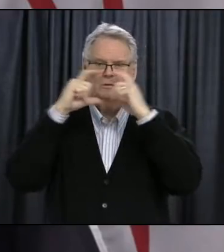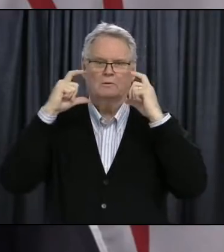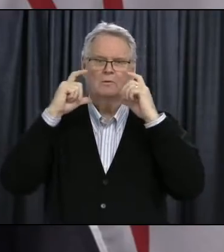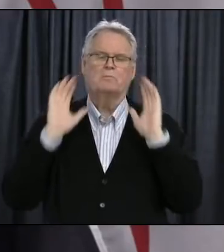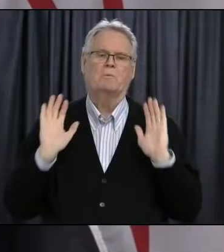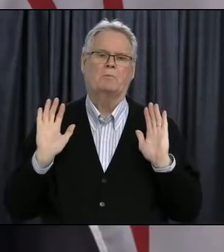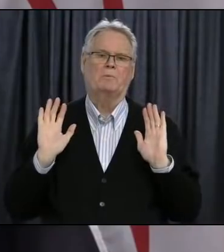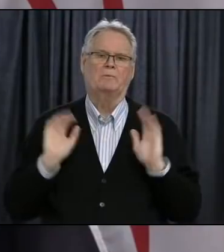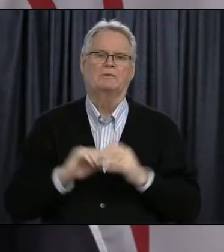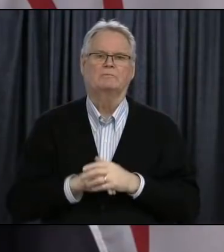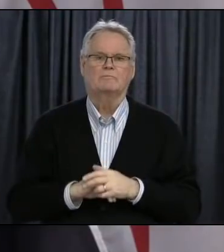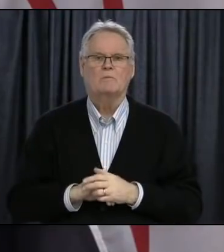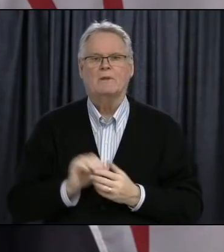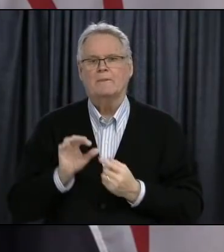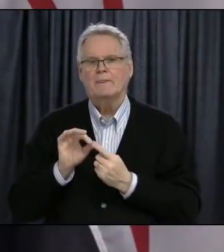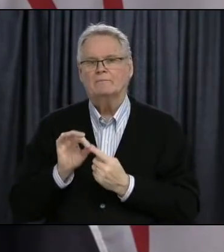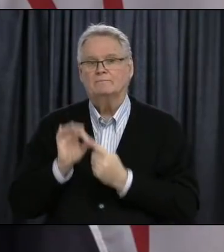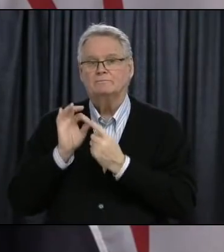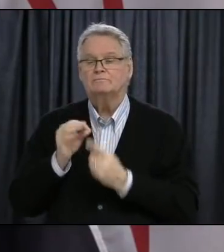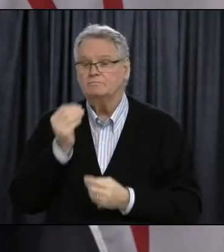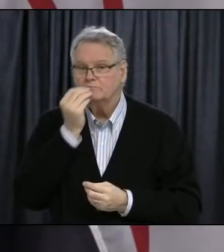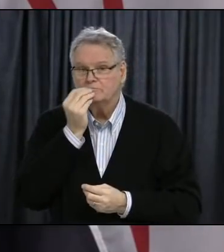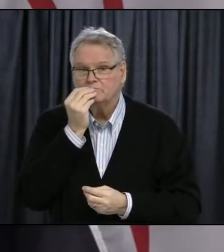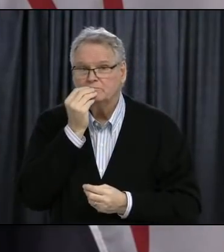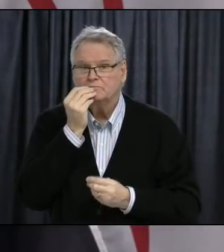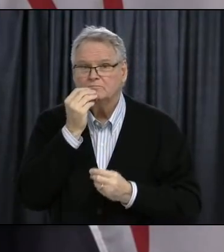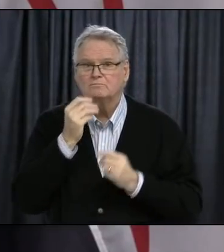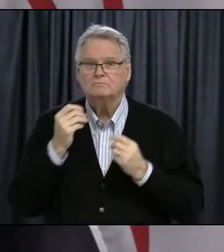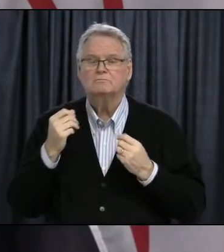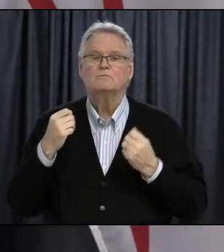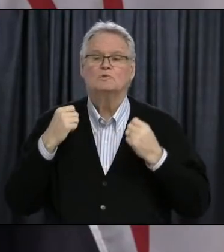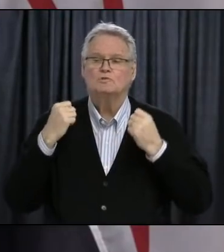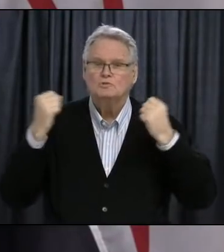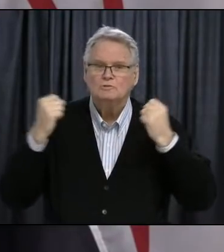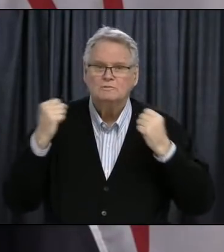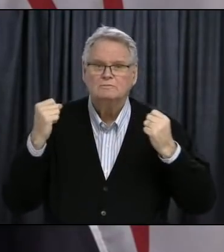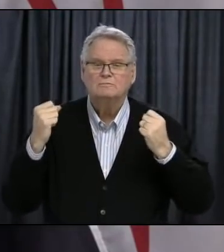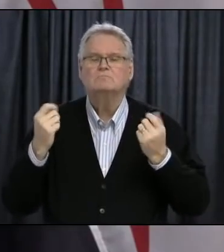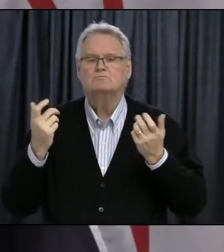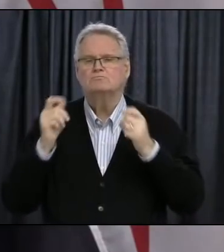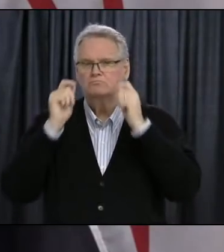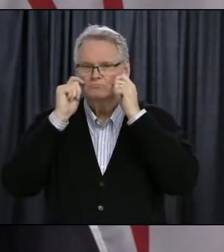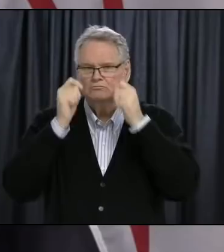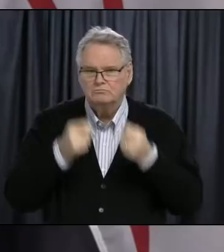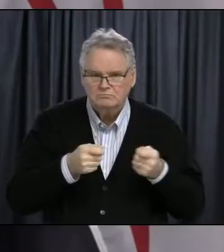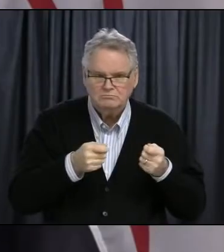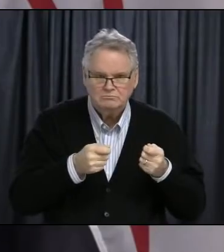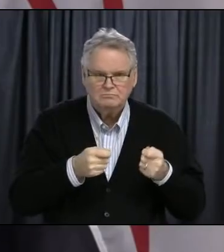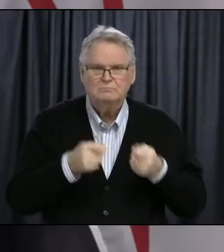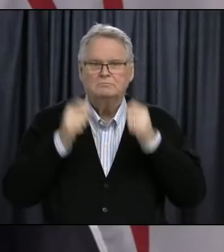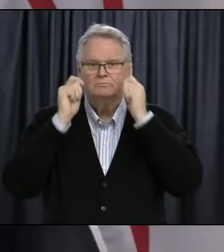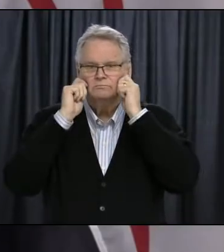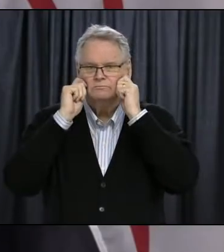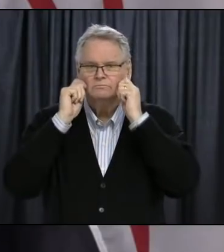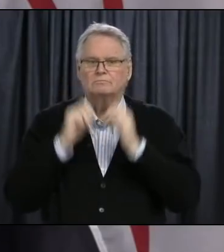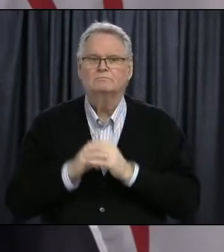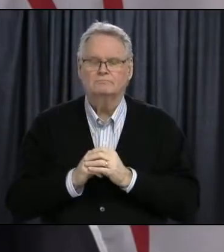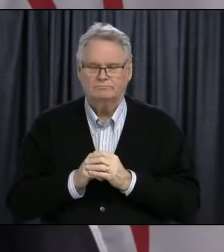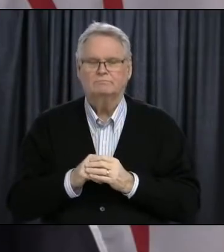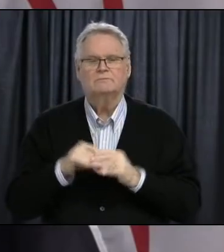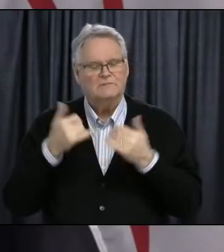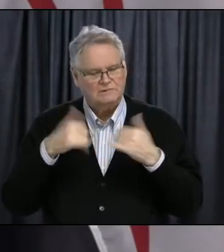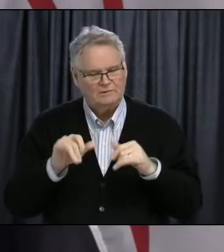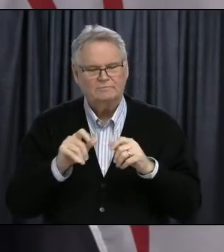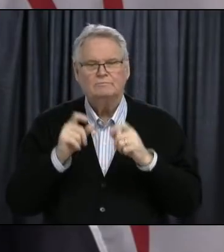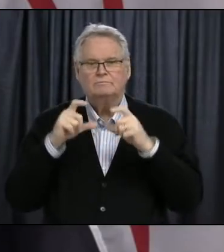or engaged in physical activity. We do encourage masks to be worn whenever possible. For students in